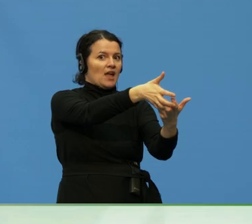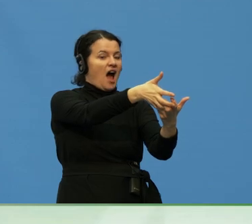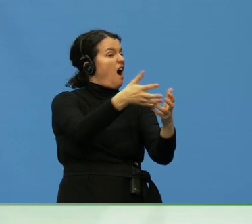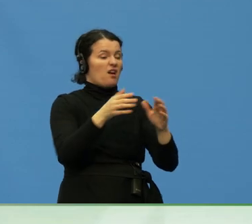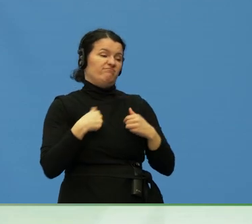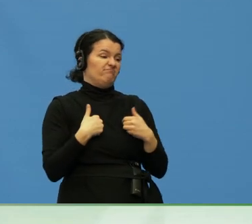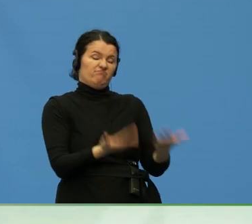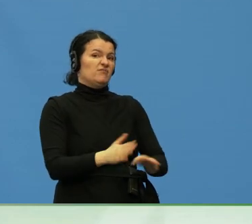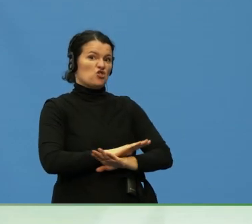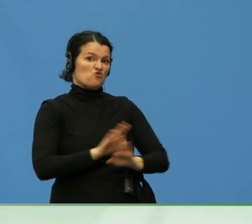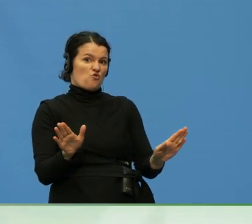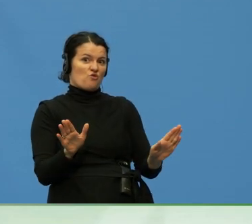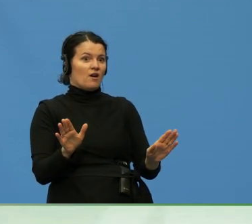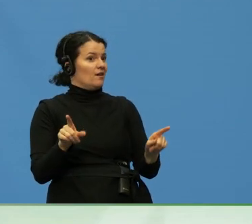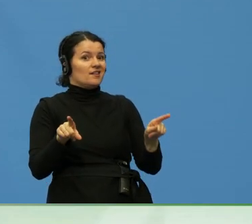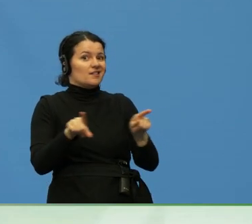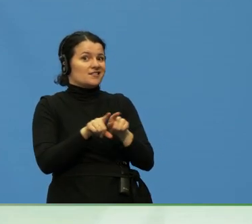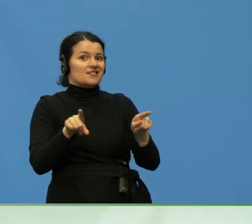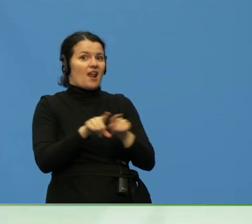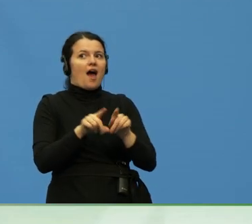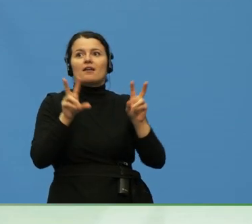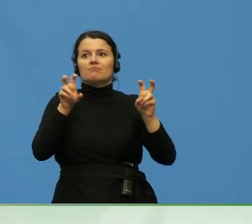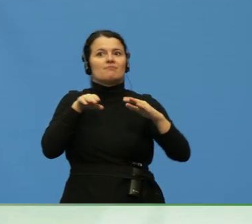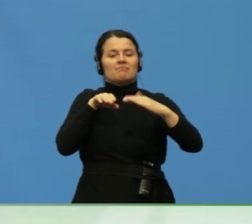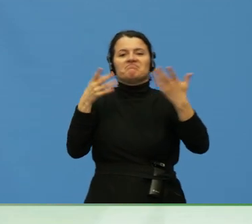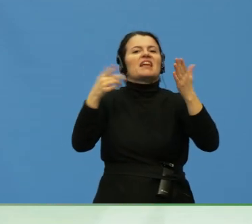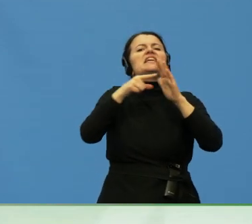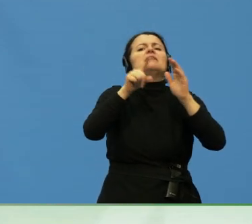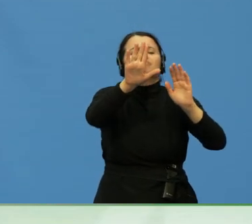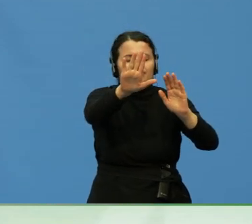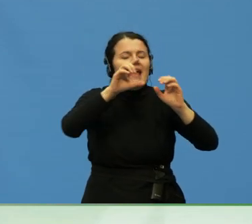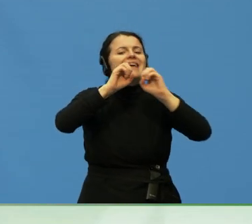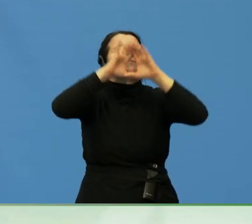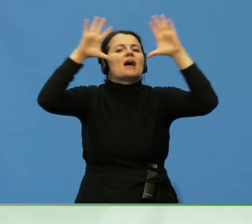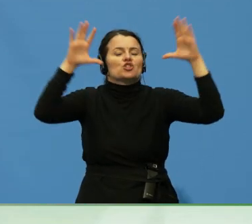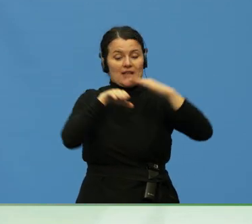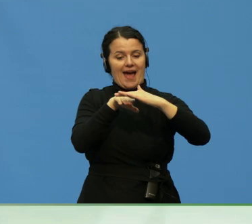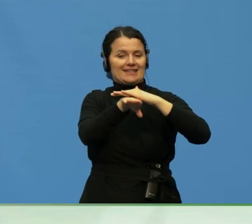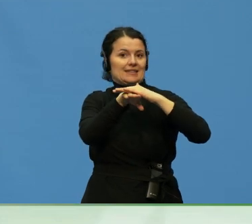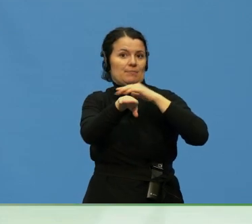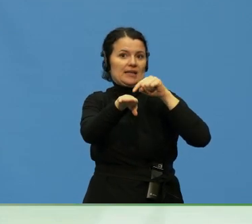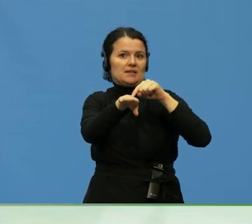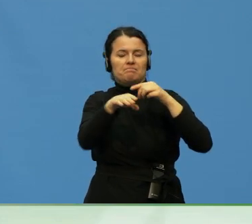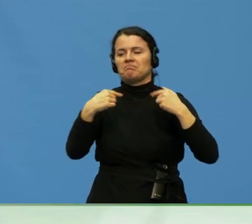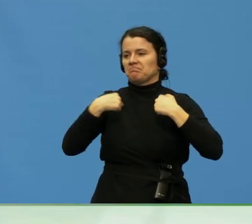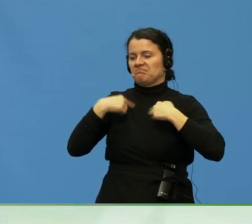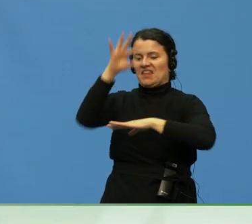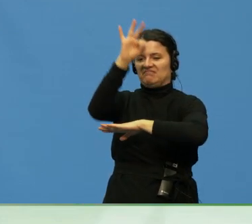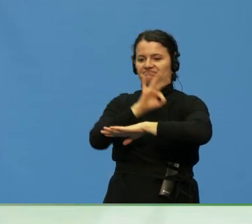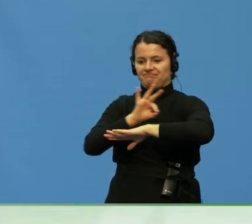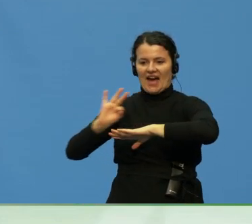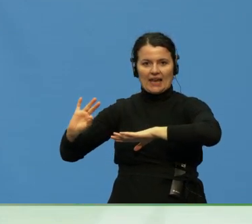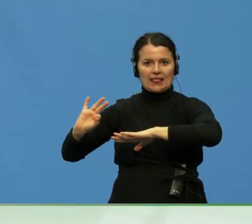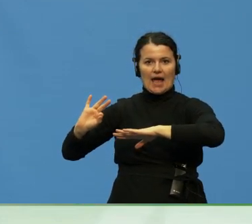seen as something that if you're an architect or a website designer or a person who's